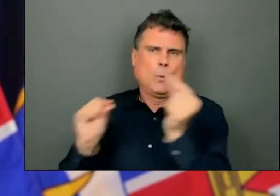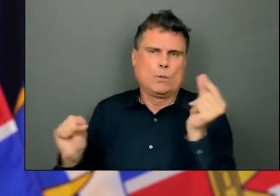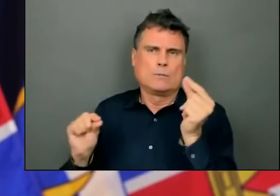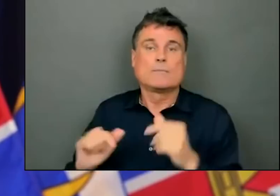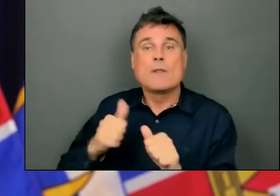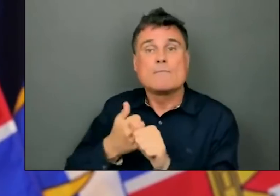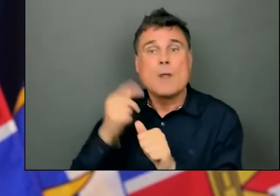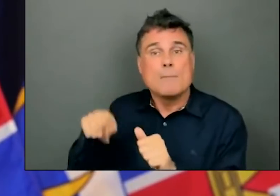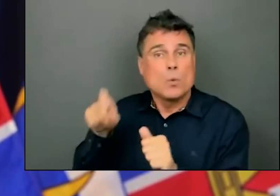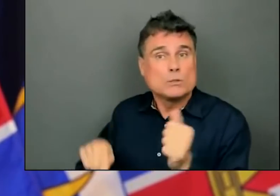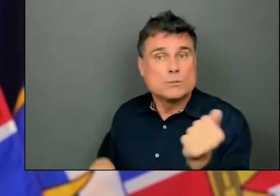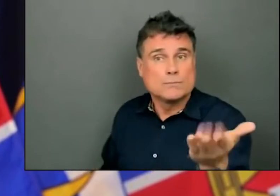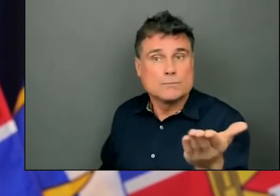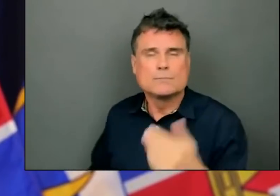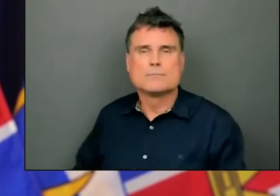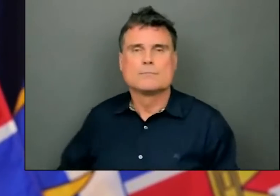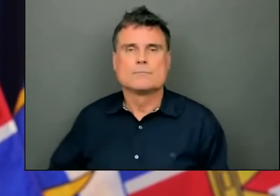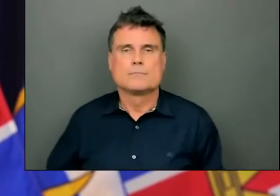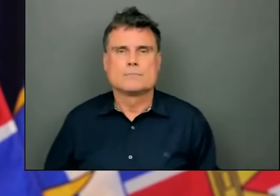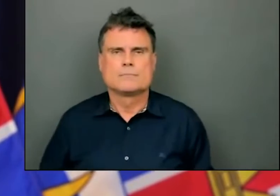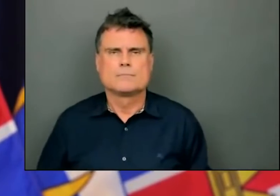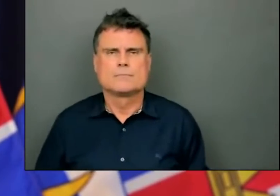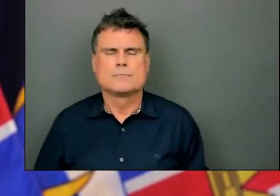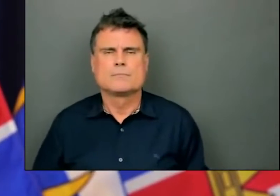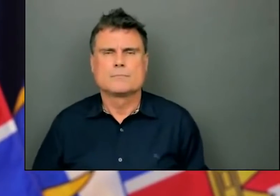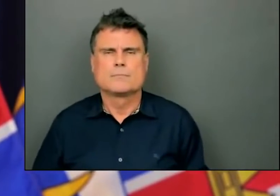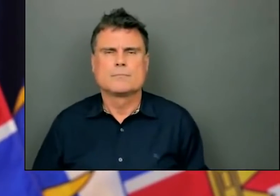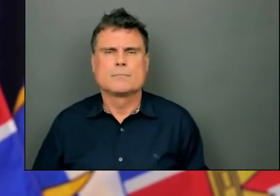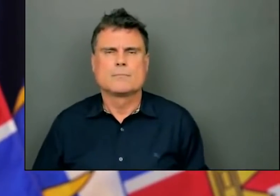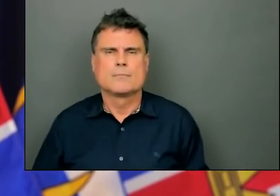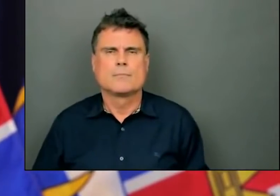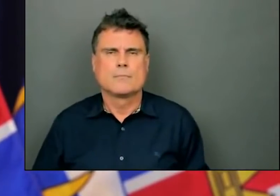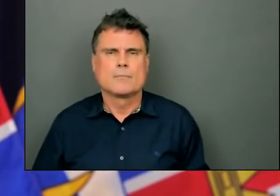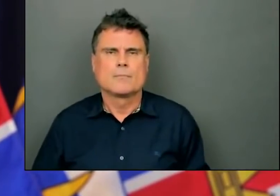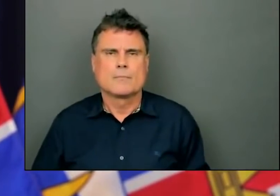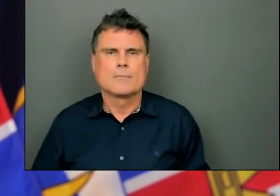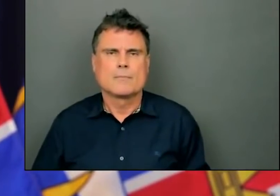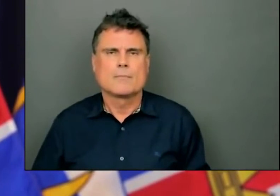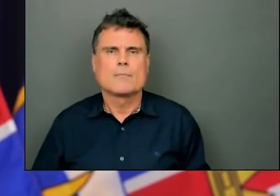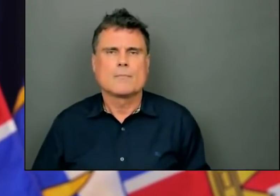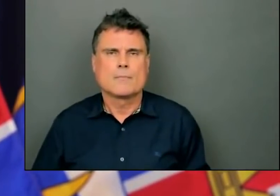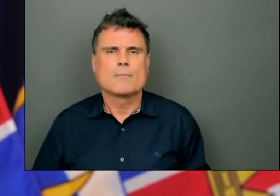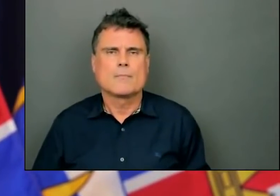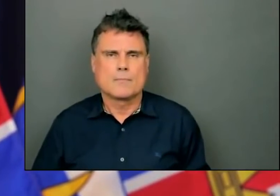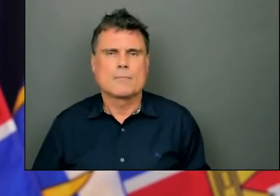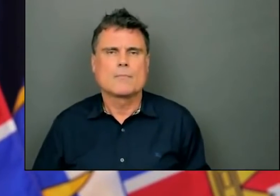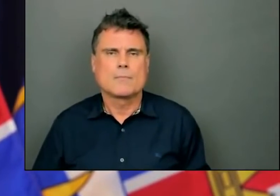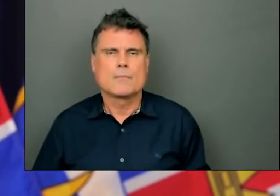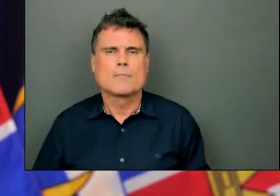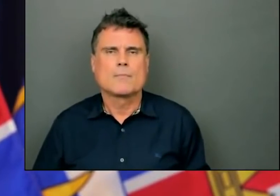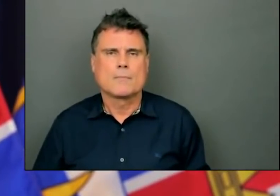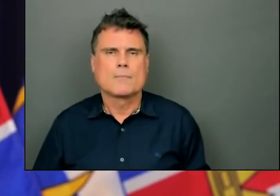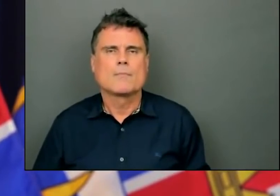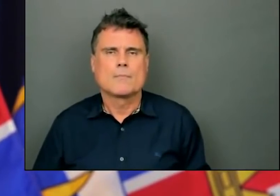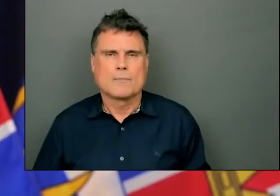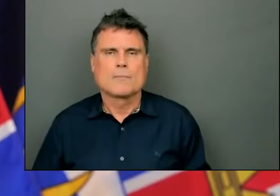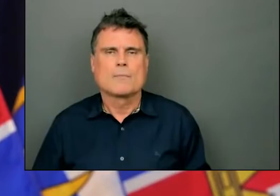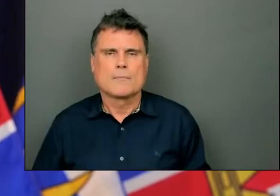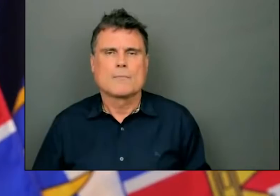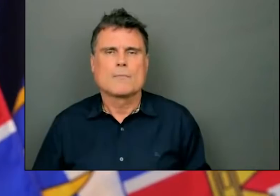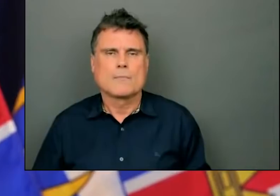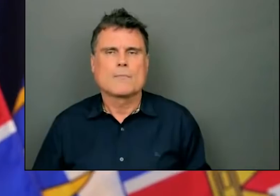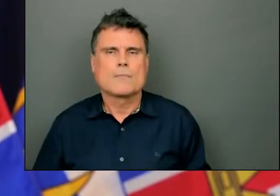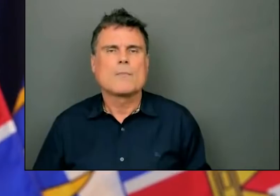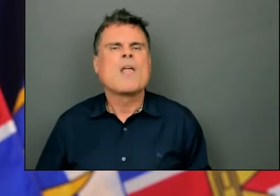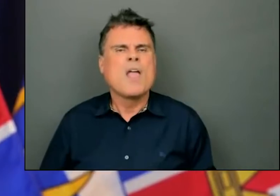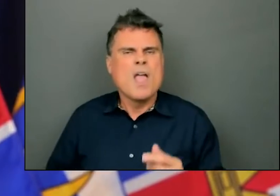Yes, I was curious about the online reporting. I know that the province has indicated if people get positive results on their rapid